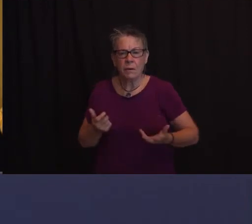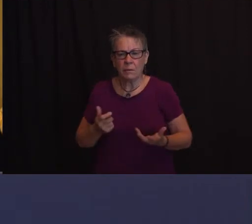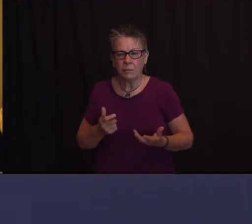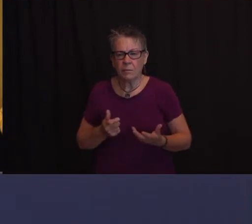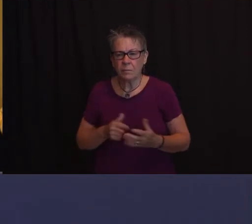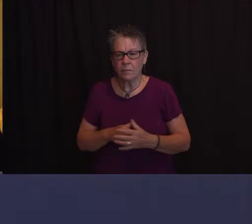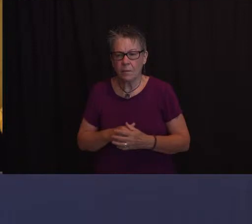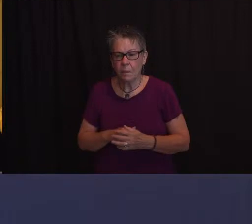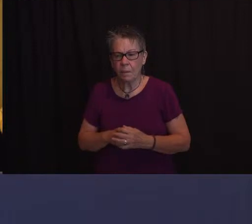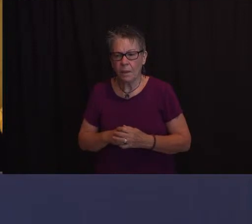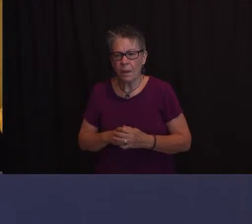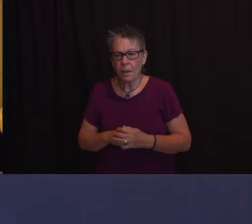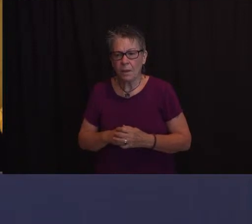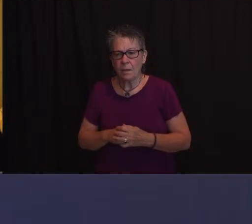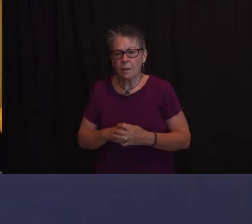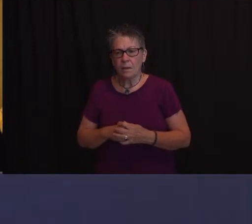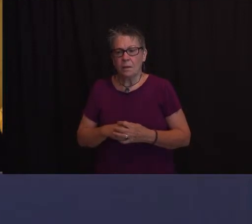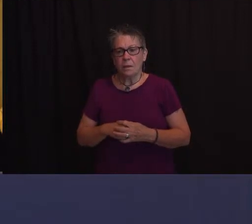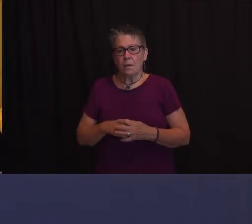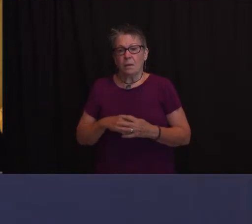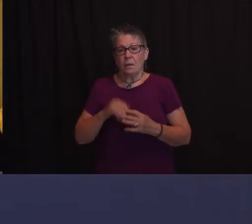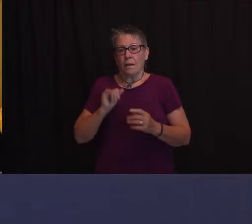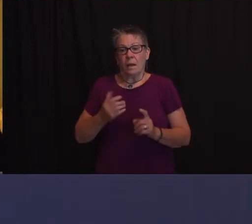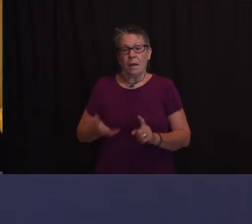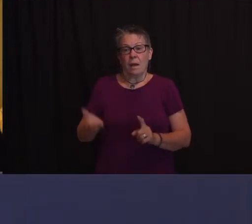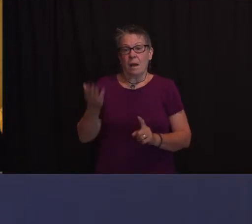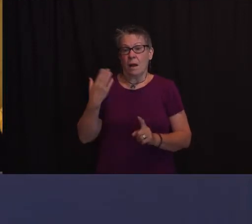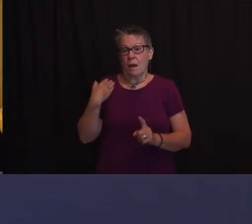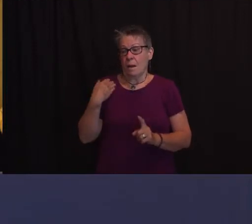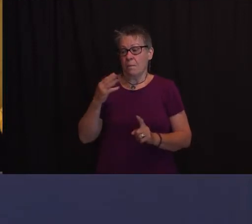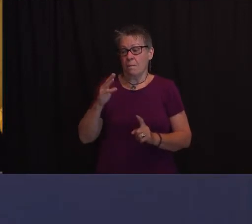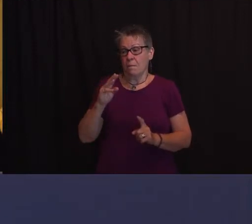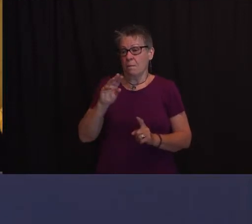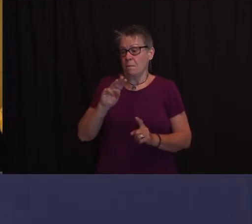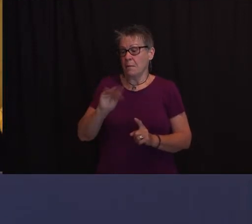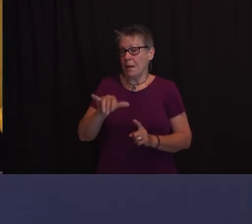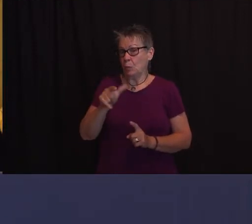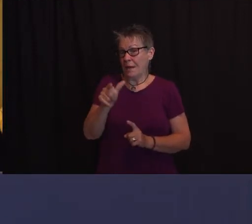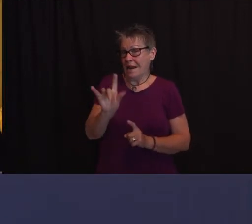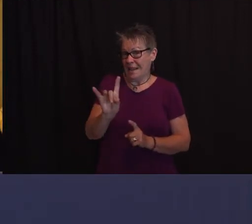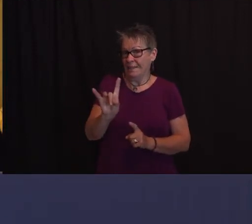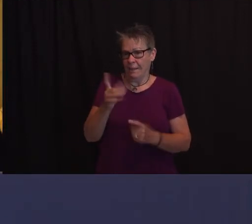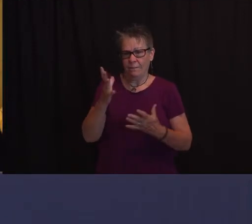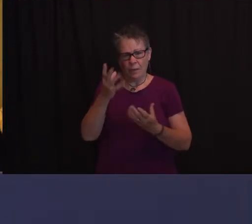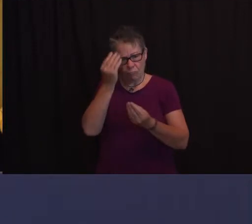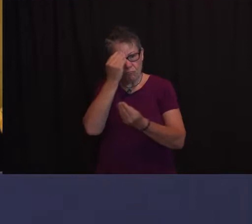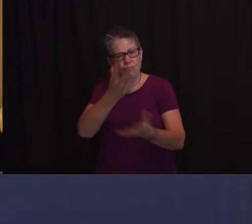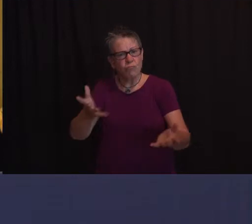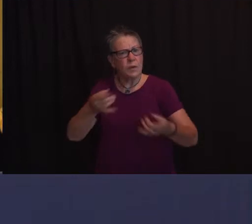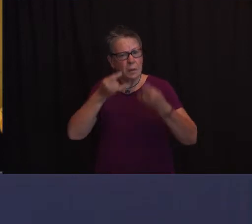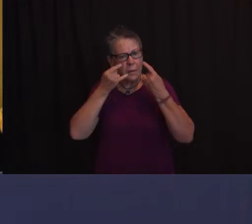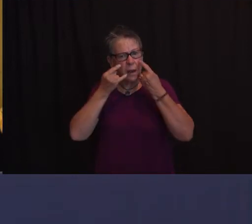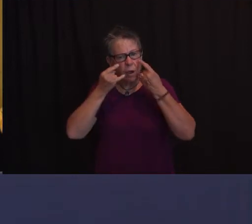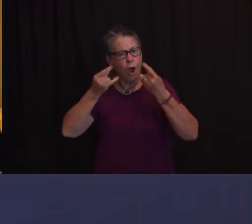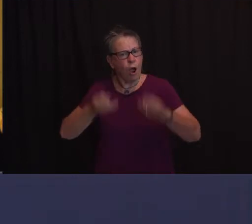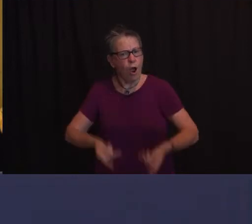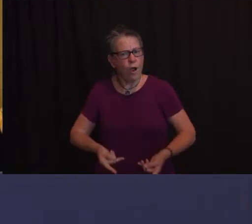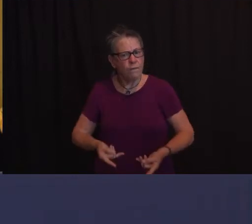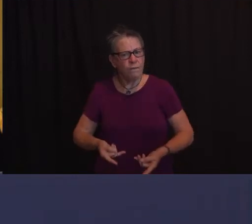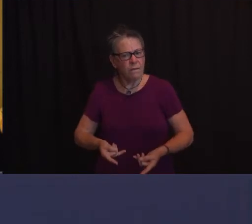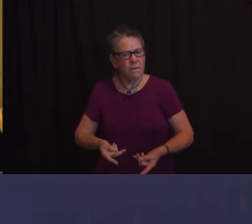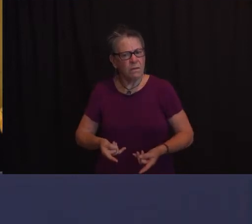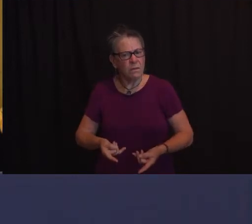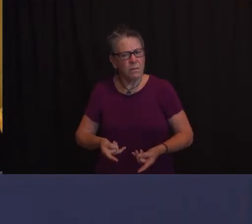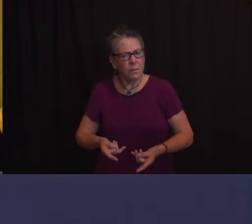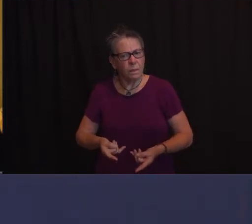be getting back to a more normal respiratory illness reality. I think we talked about